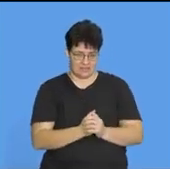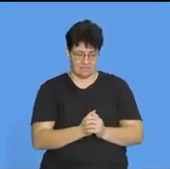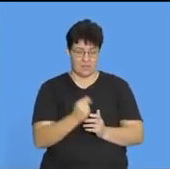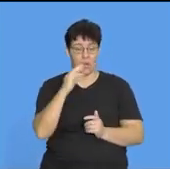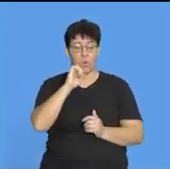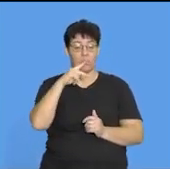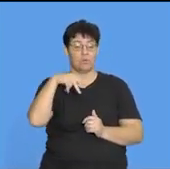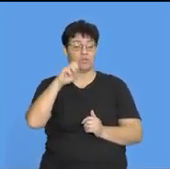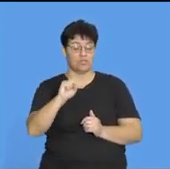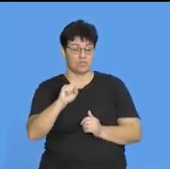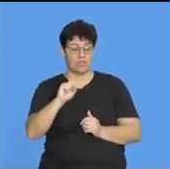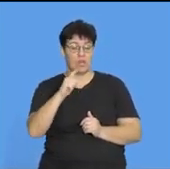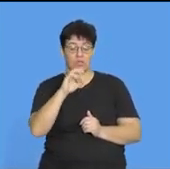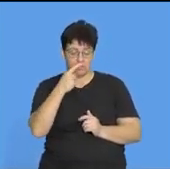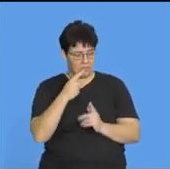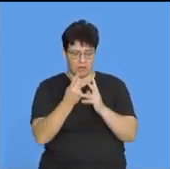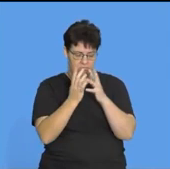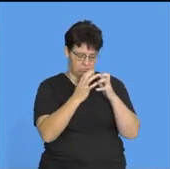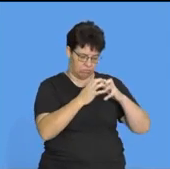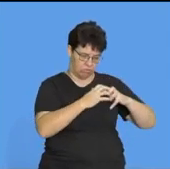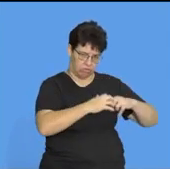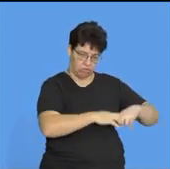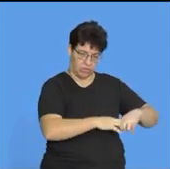ovaries degenerate, and the level of progesterone